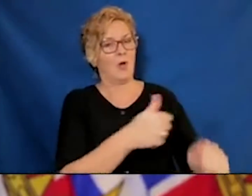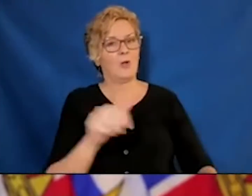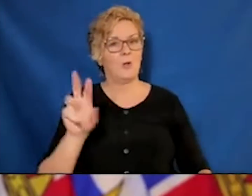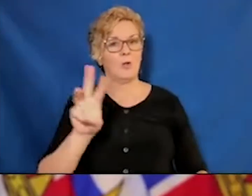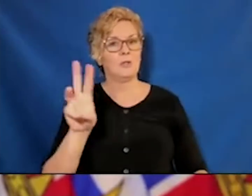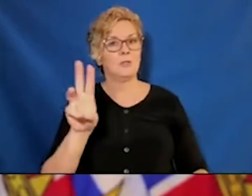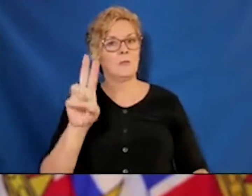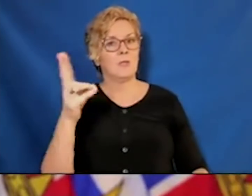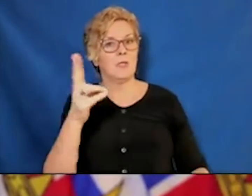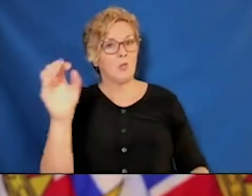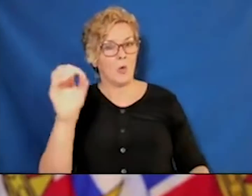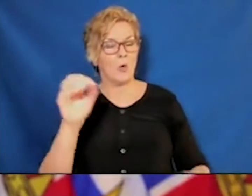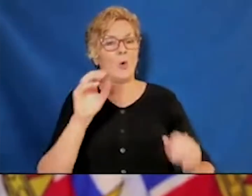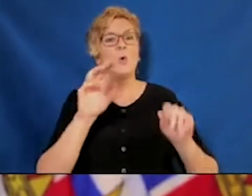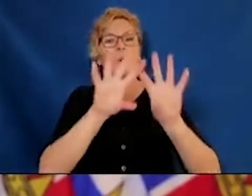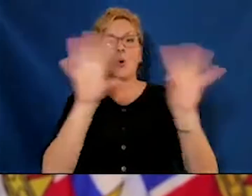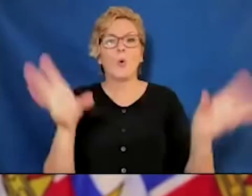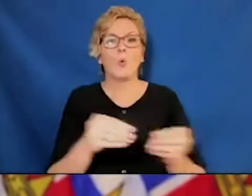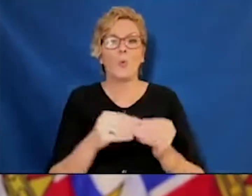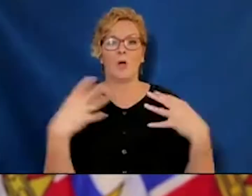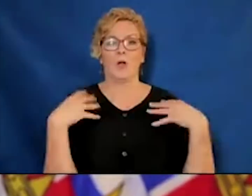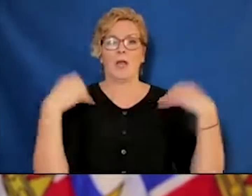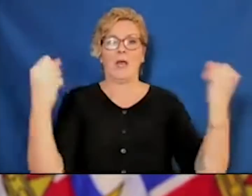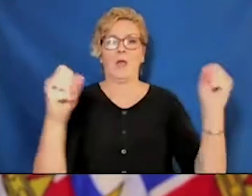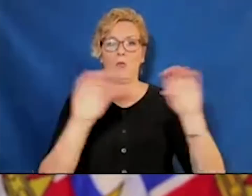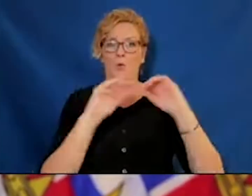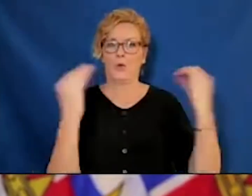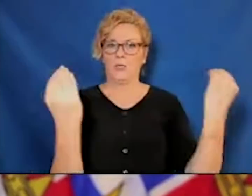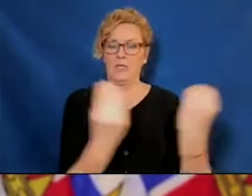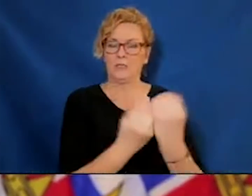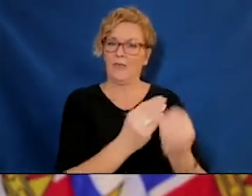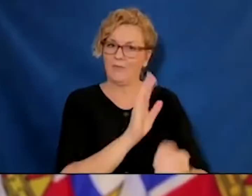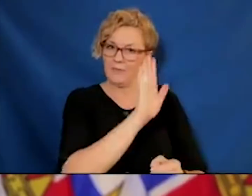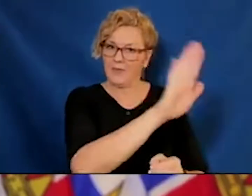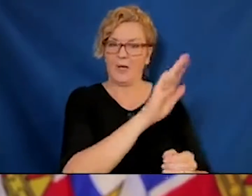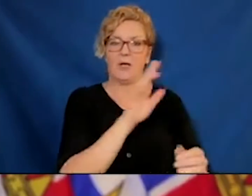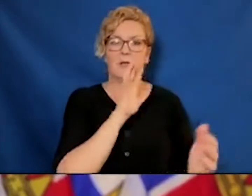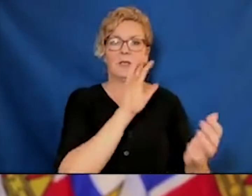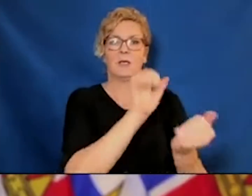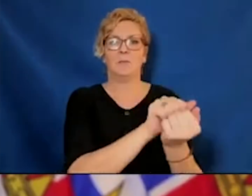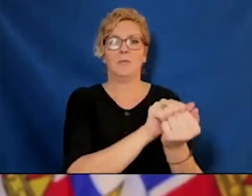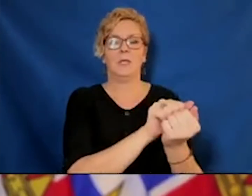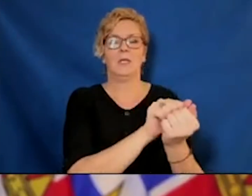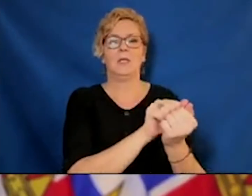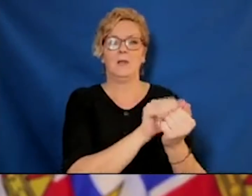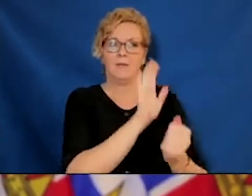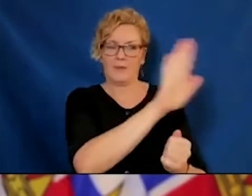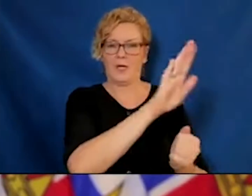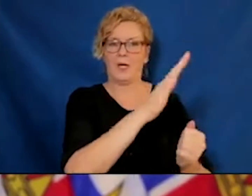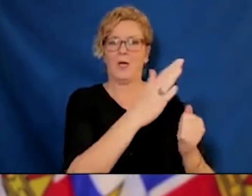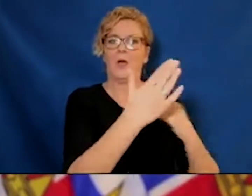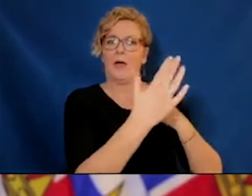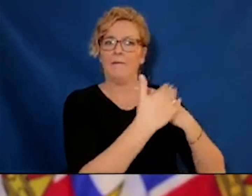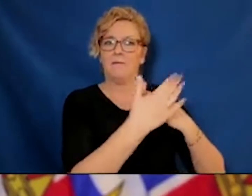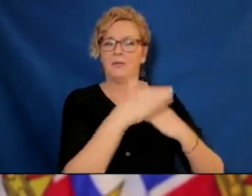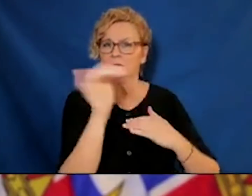recommendations and the Immunization Advisory Committee recommendations from both the UK, the US, and other